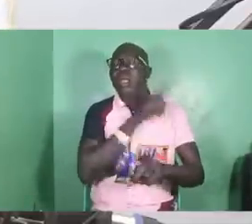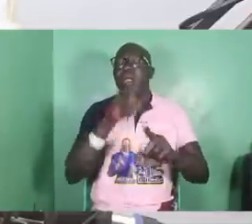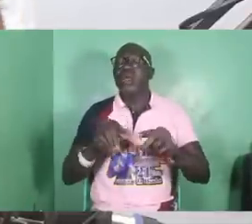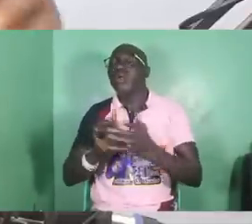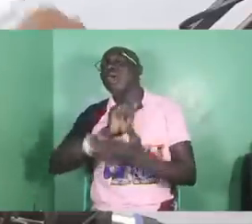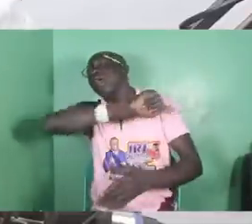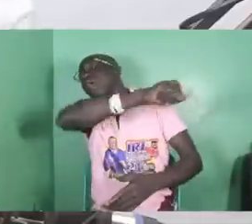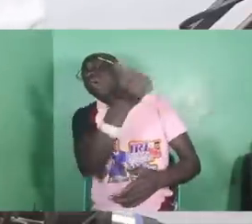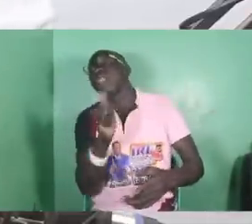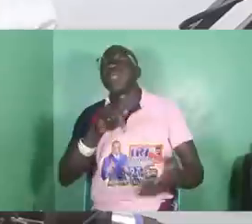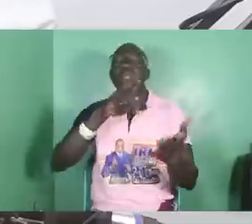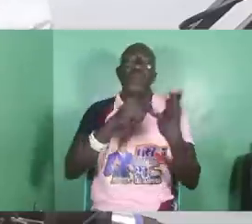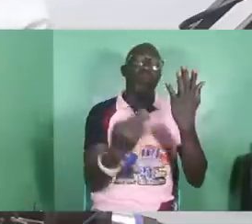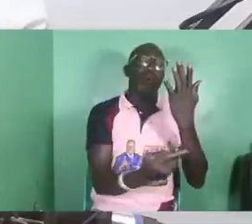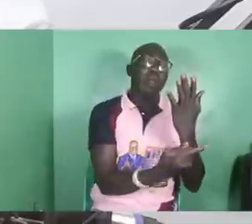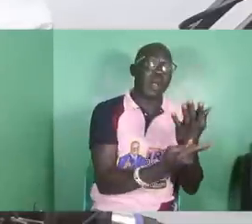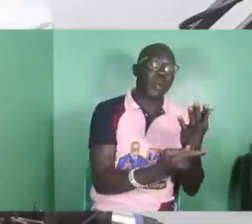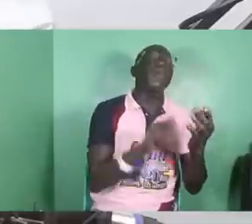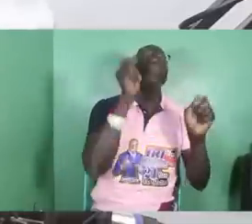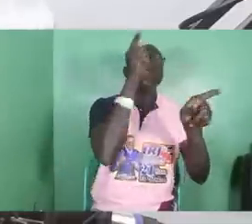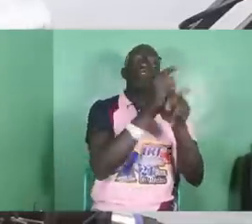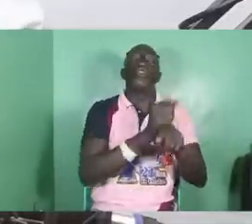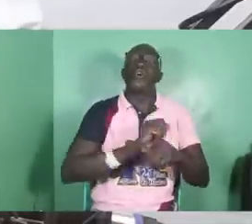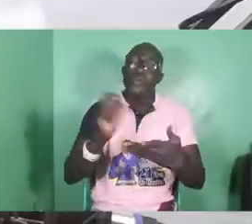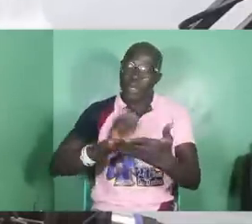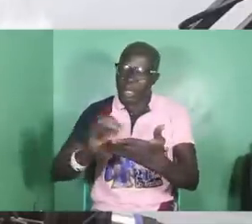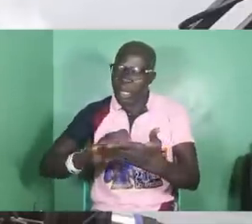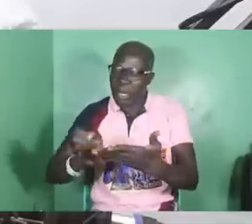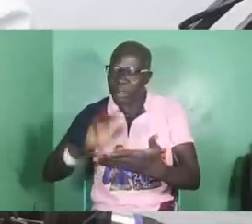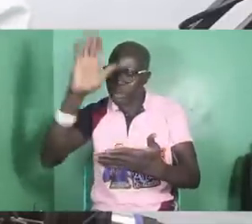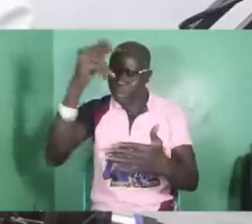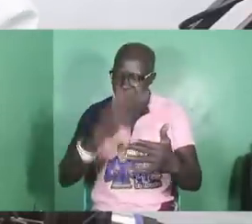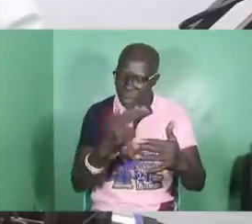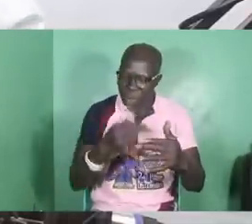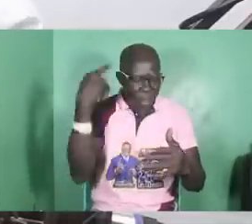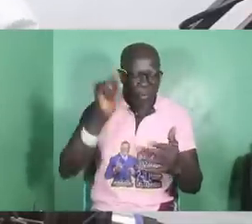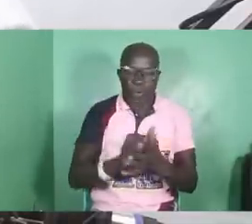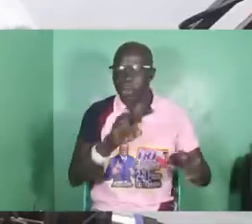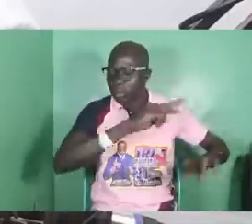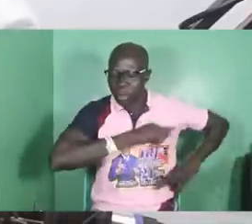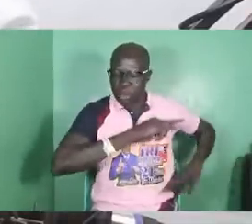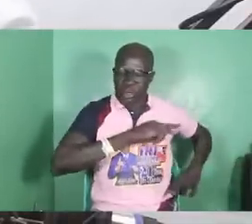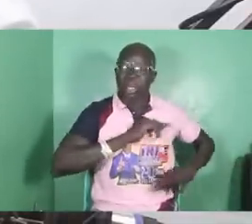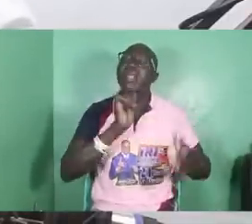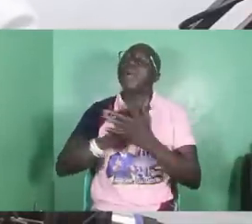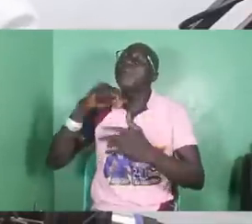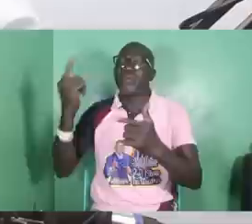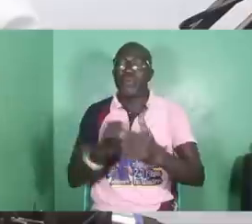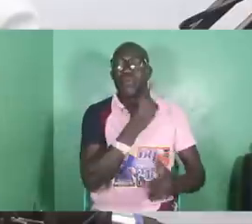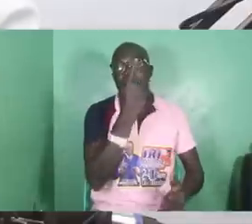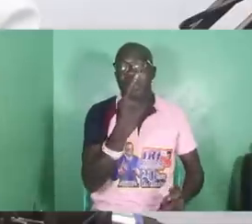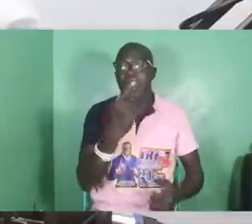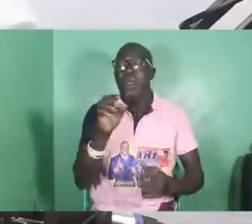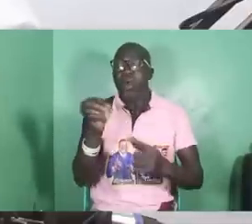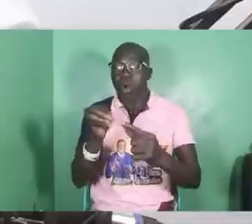in any party, you just write your name and give to the usher that you have a ring.